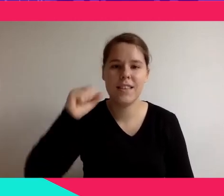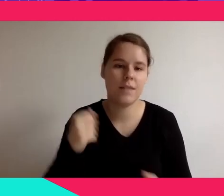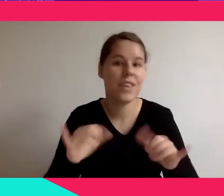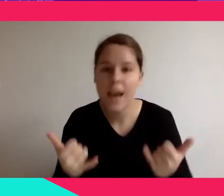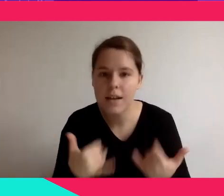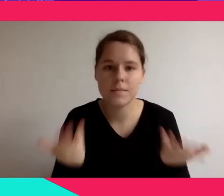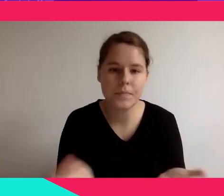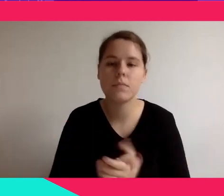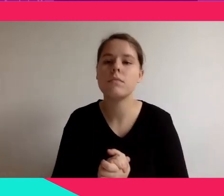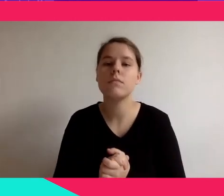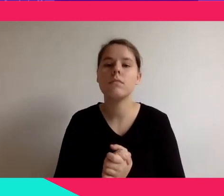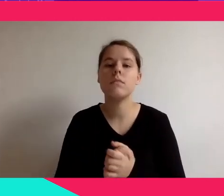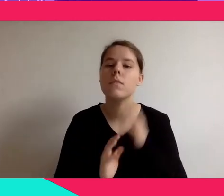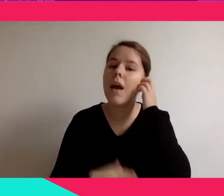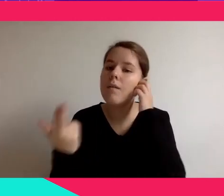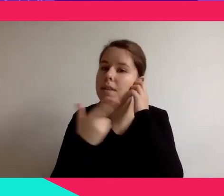just for SMK's